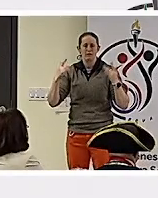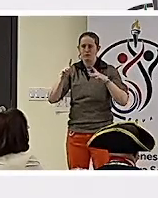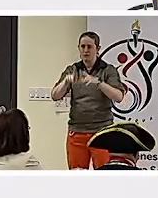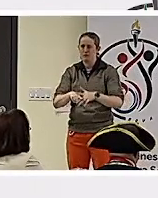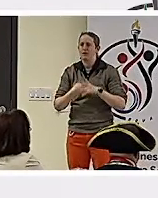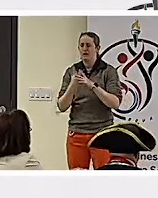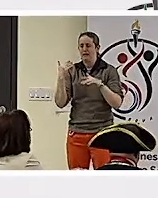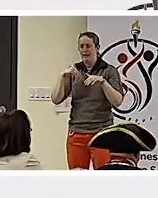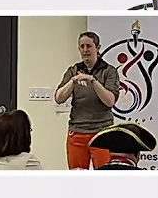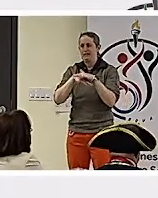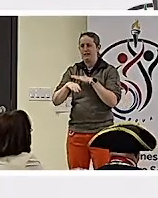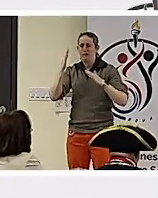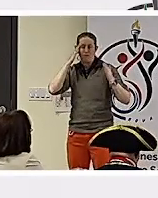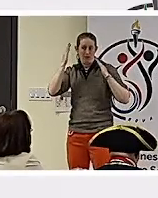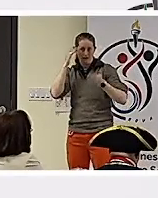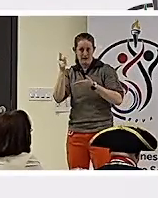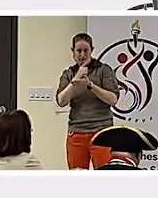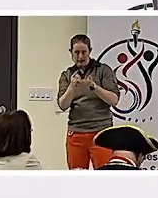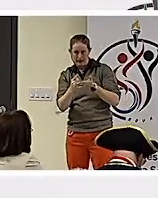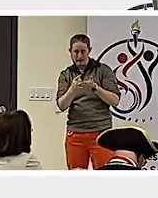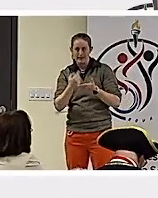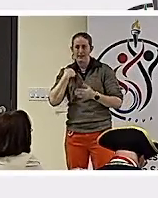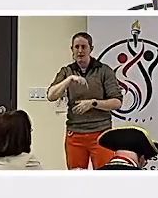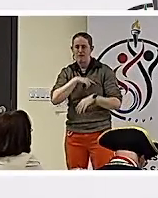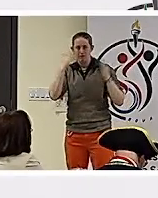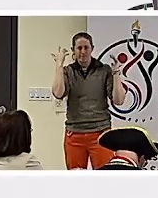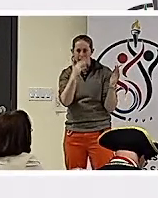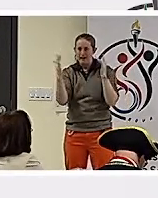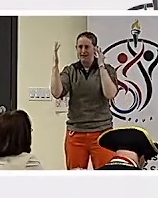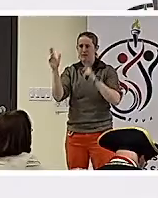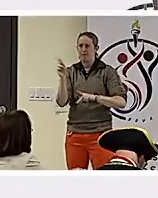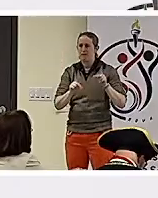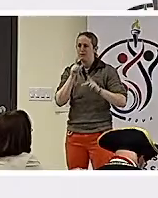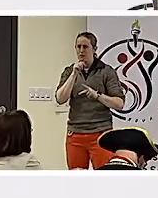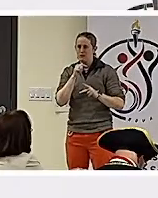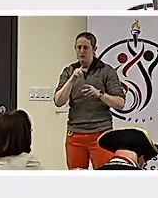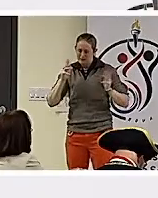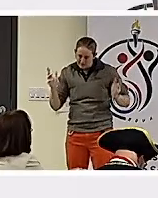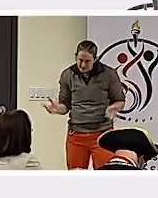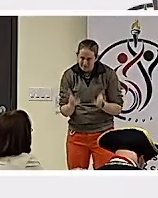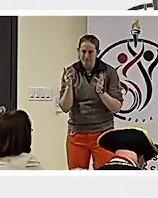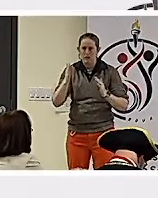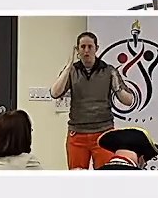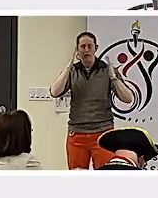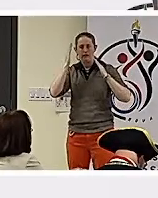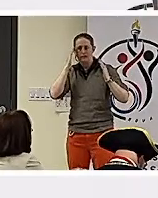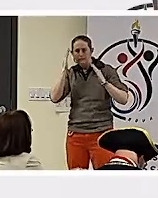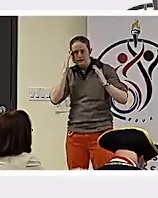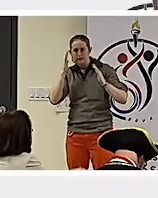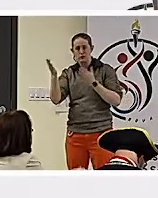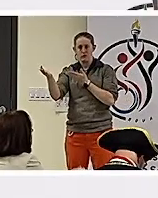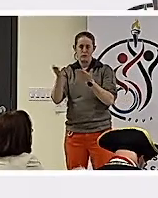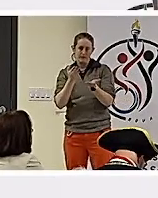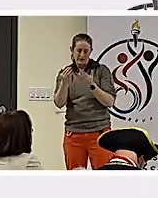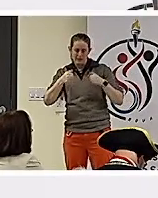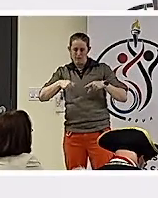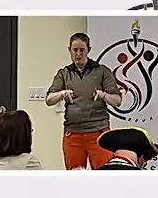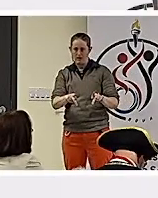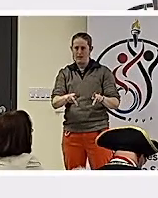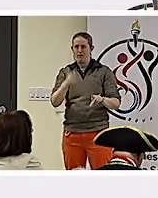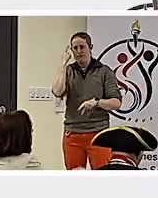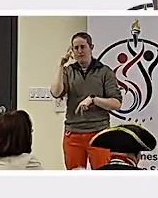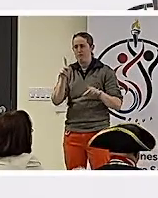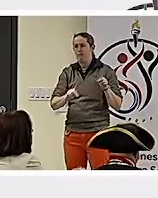gone above and beyond to increase opportunities, awareness, and services for people with disabilities in